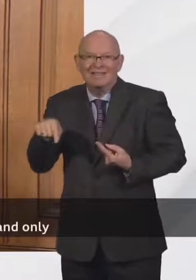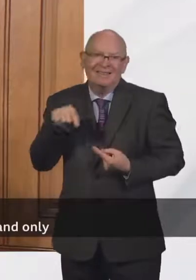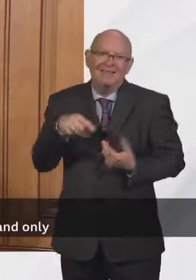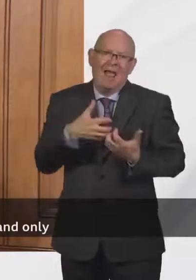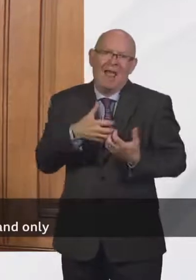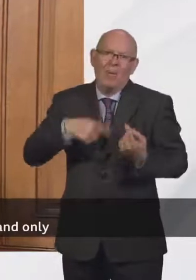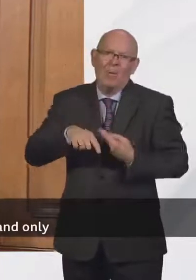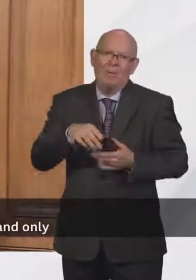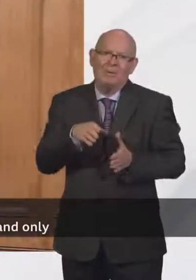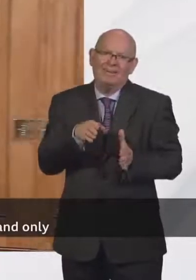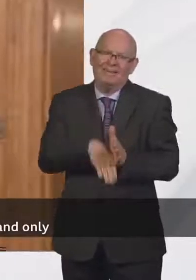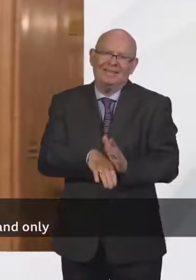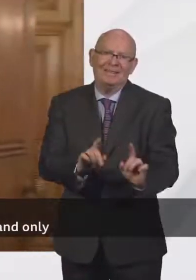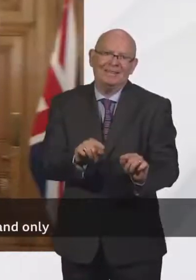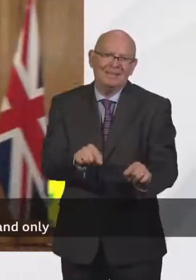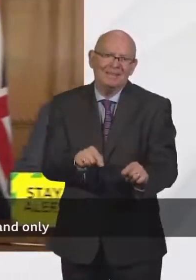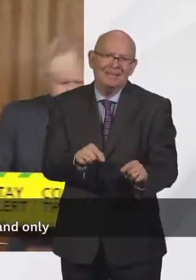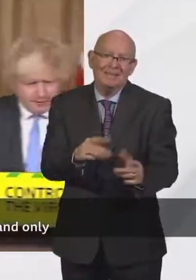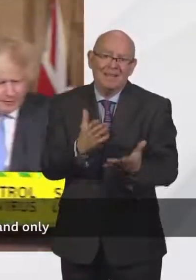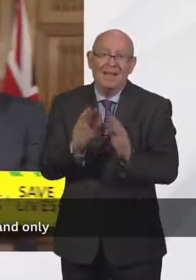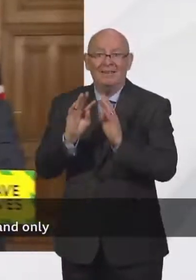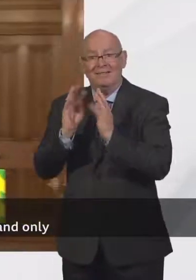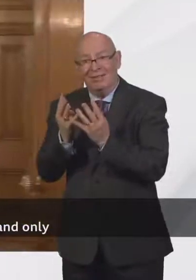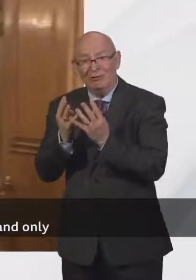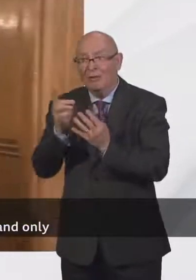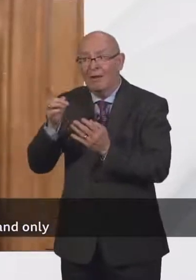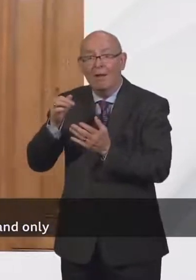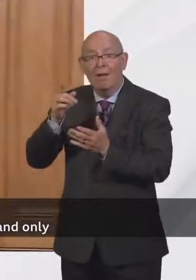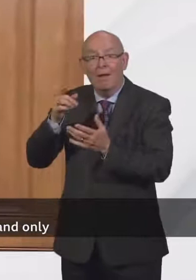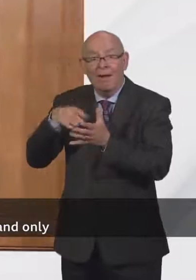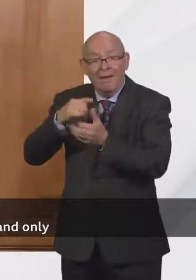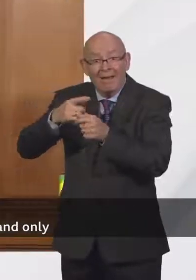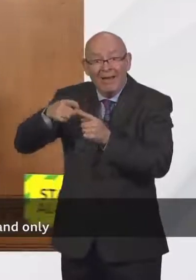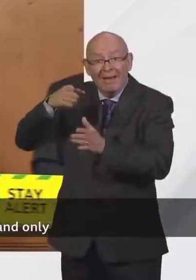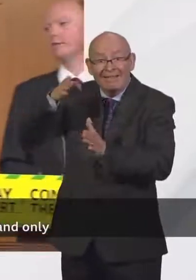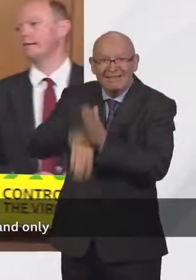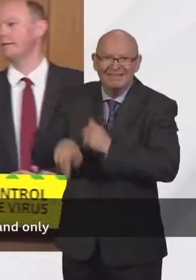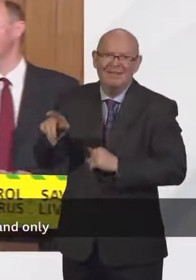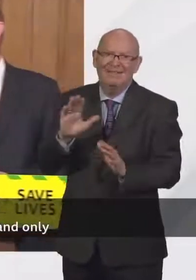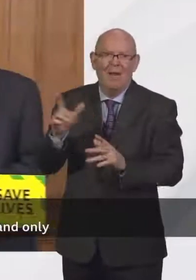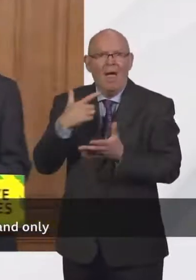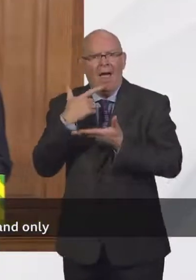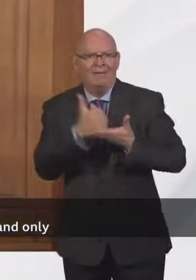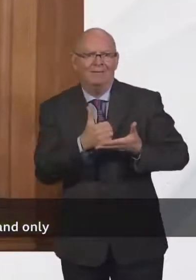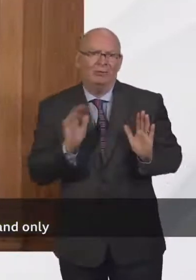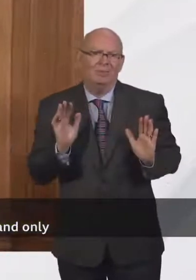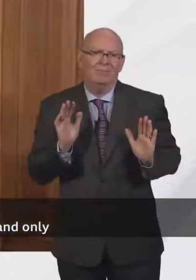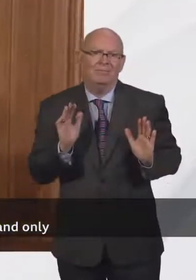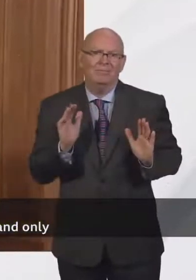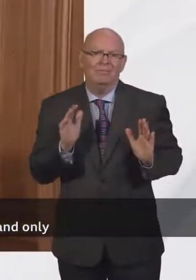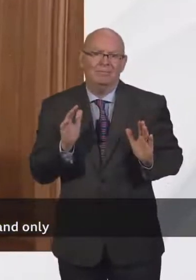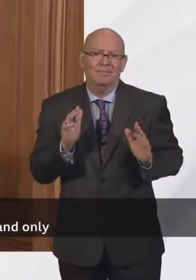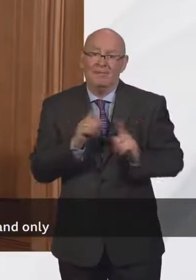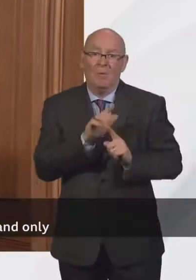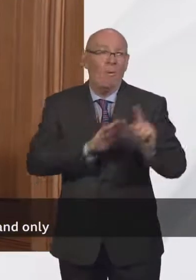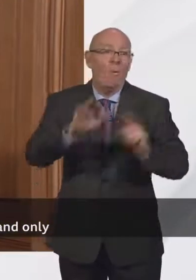consistent across all 4. Thanks. So I just add on an uptick, if people don't take the mitigation seriously, if